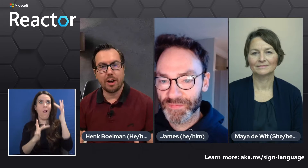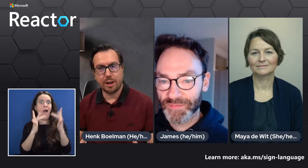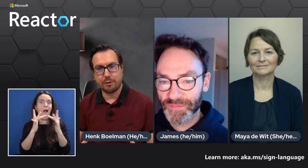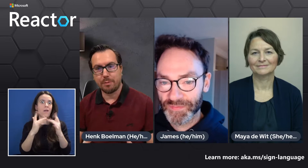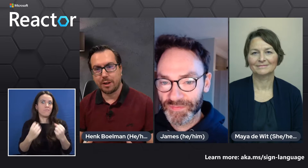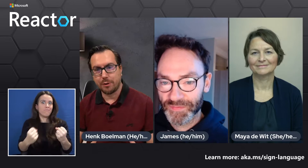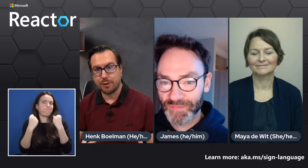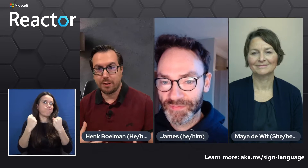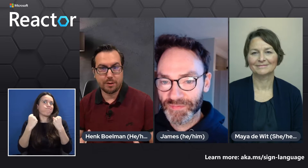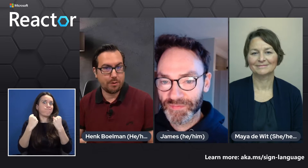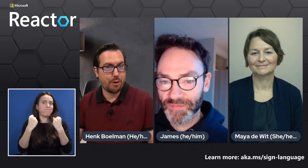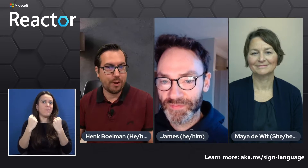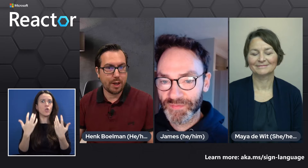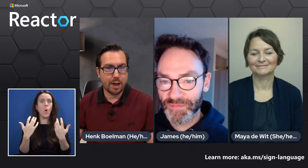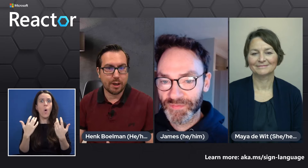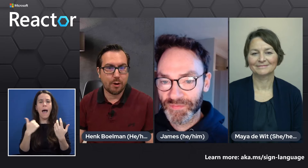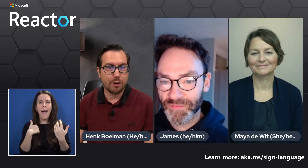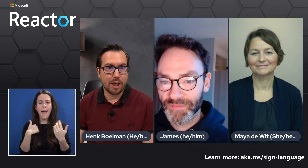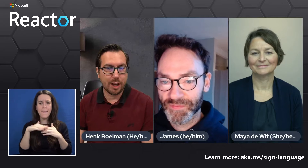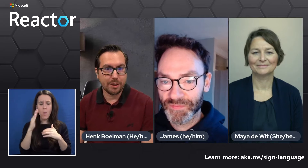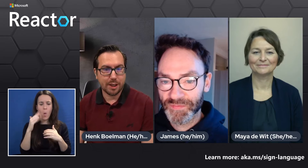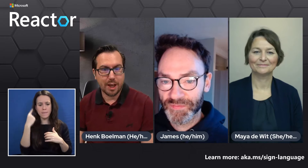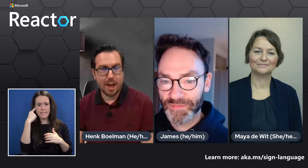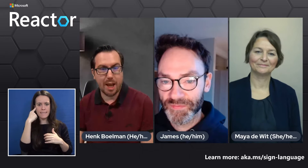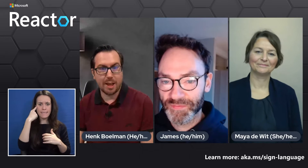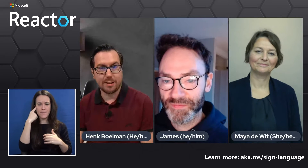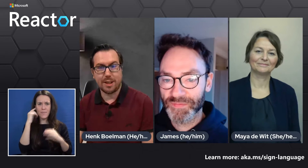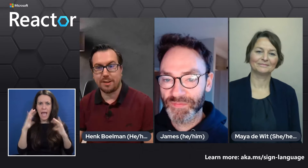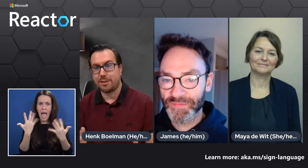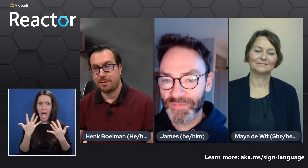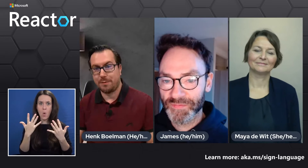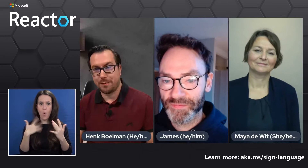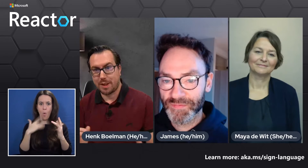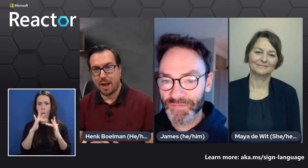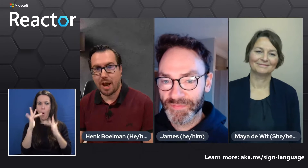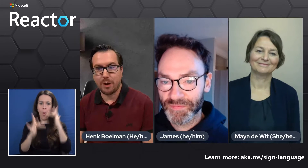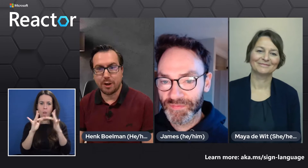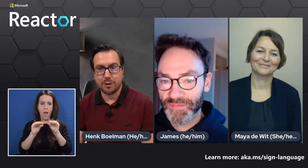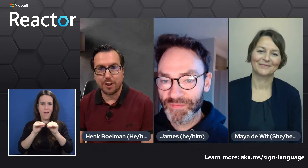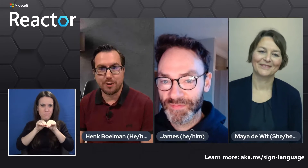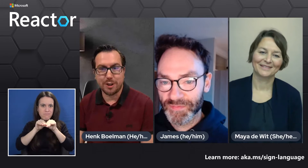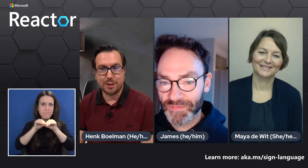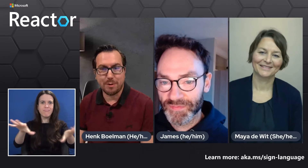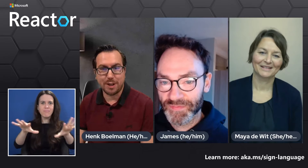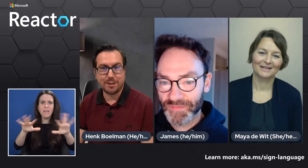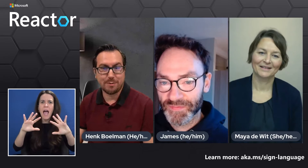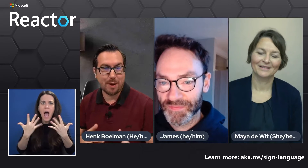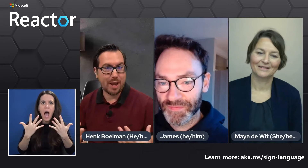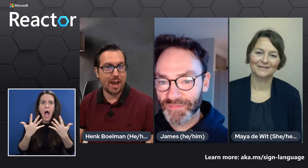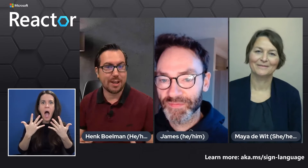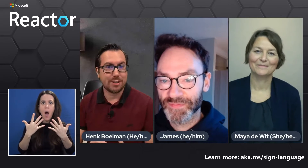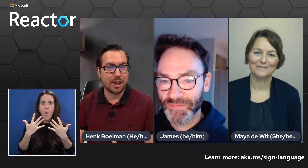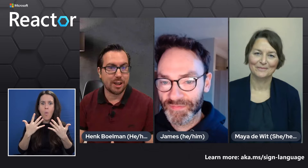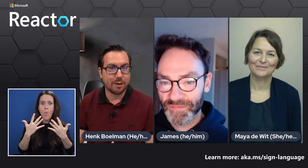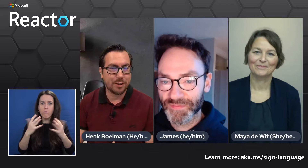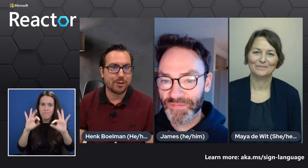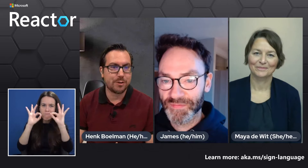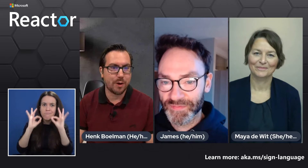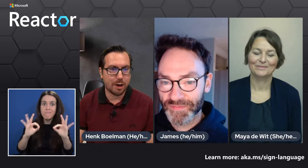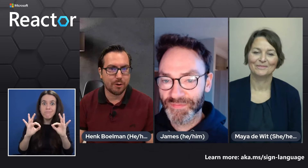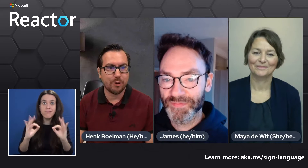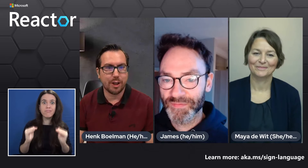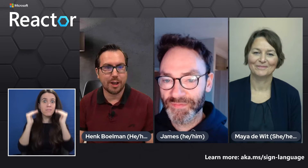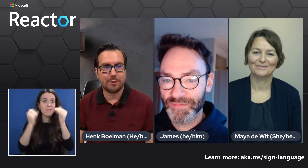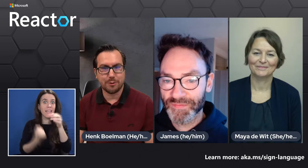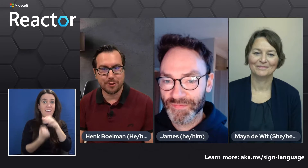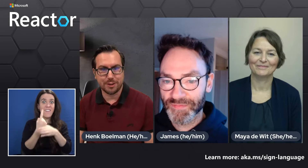to deliver my content of AI online. And that is how I got into this space, by adding sign language to